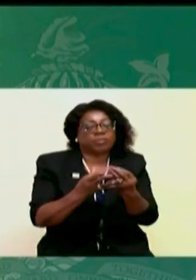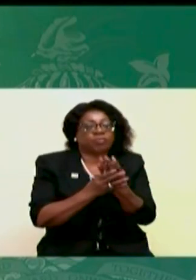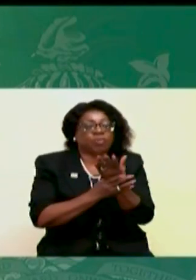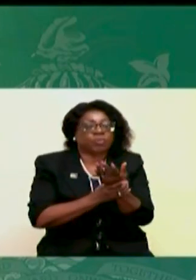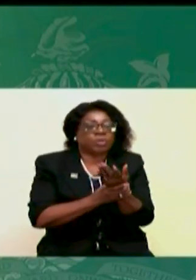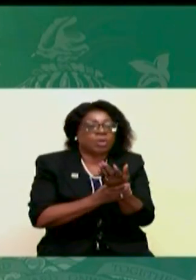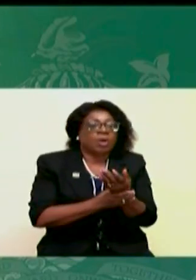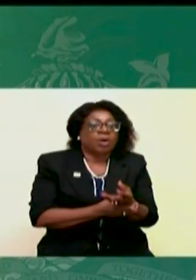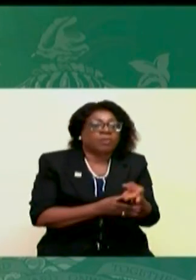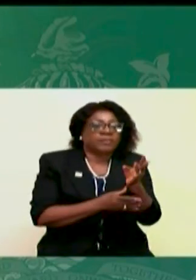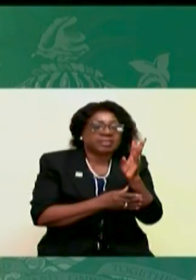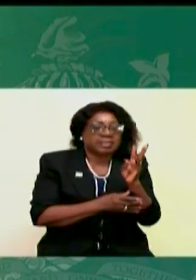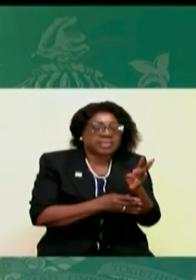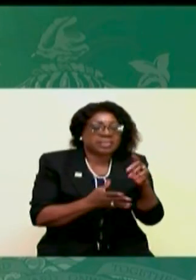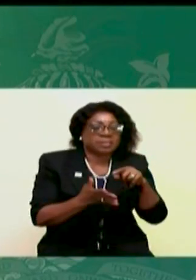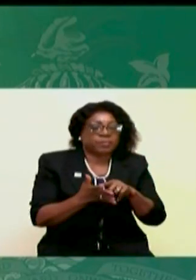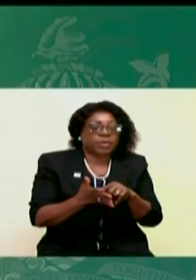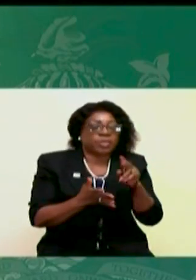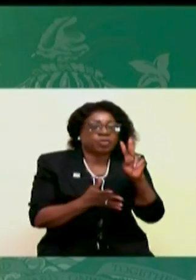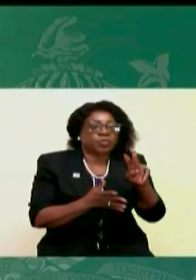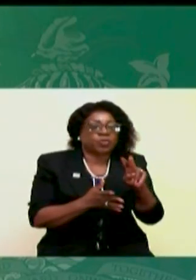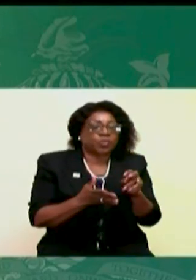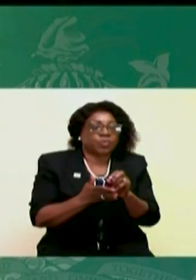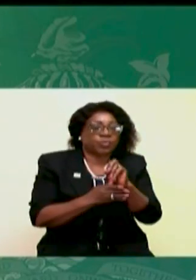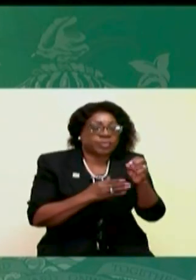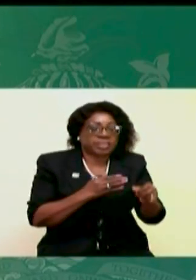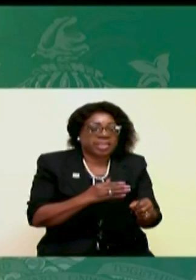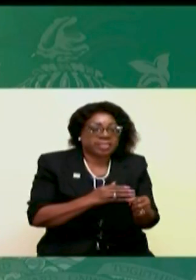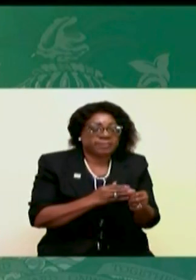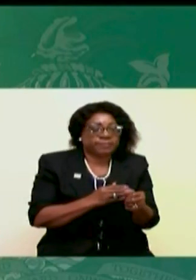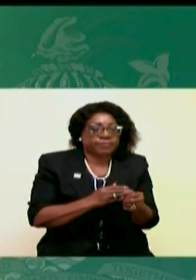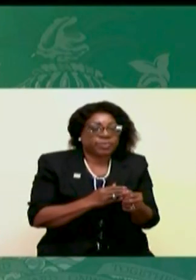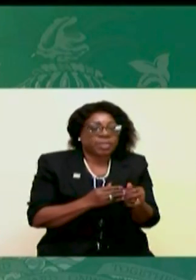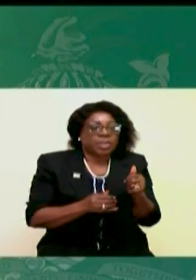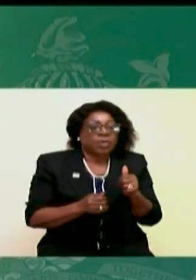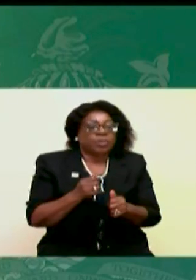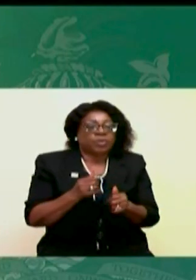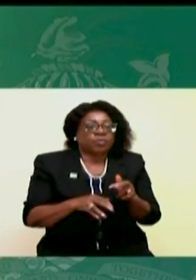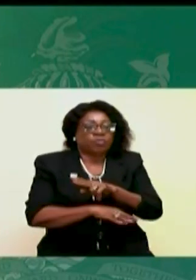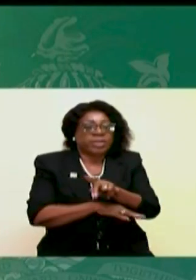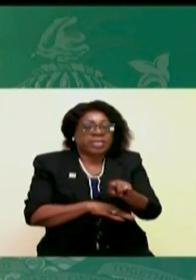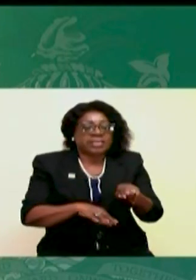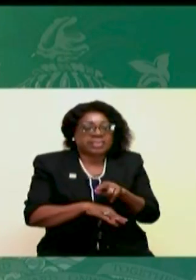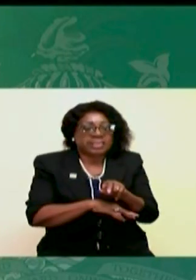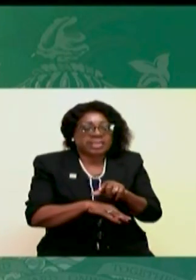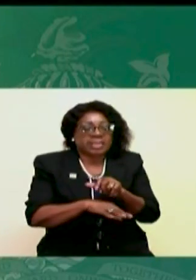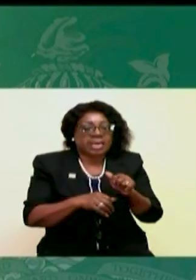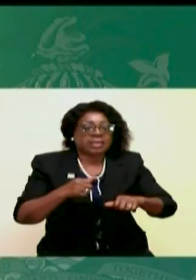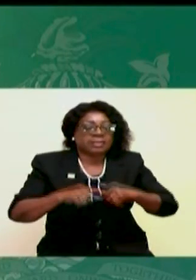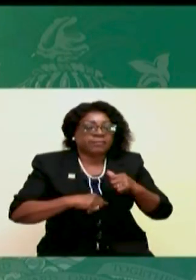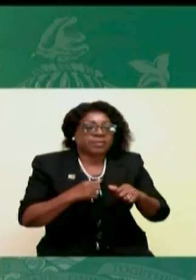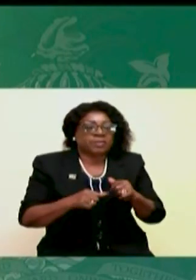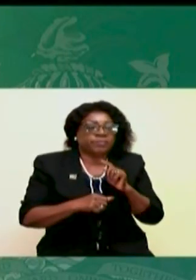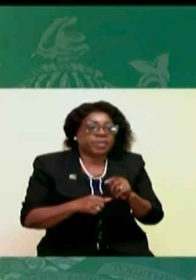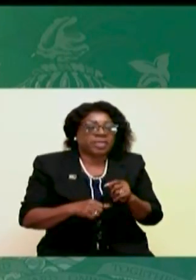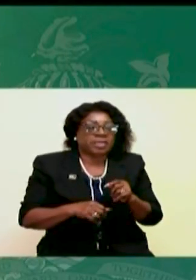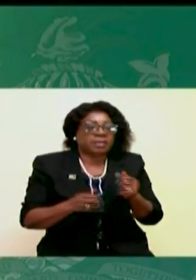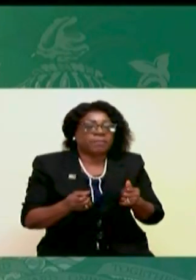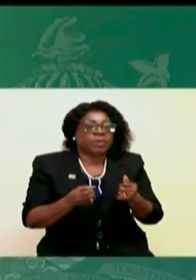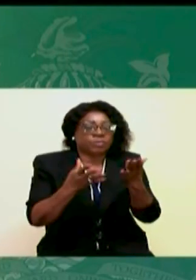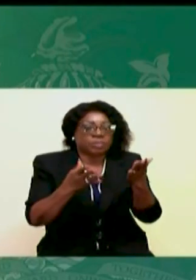of 6.2% in 2022, with real estate activities being the primary